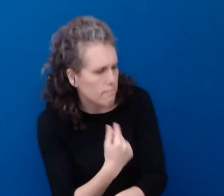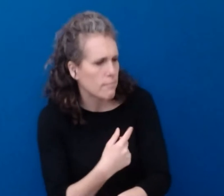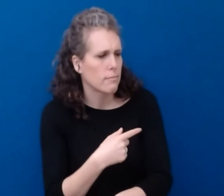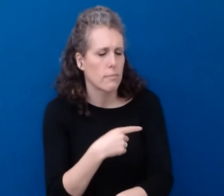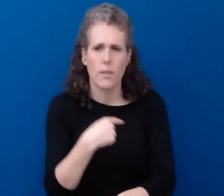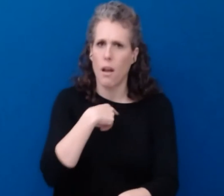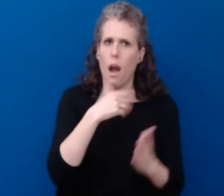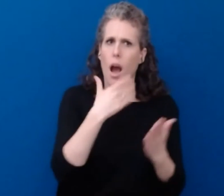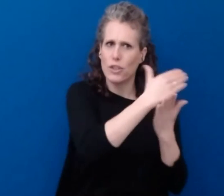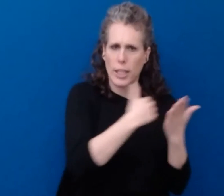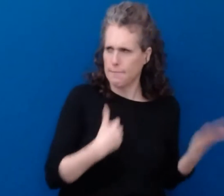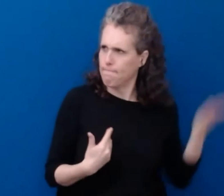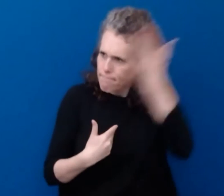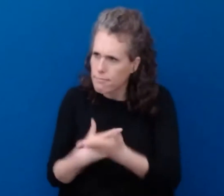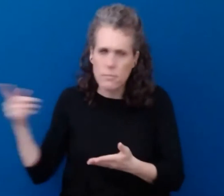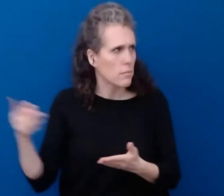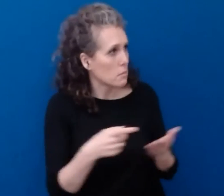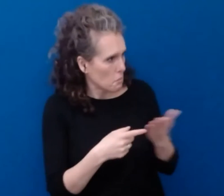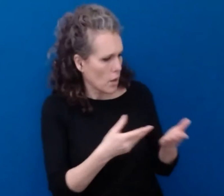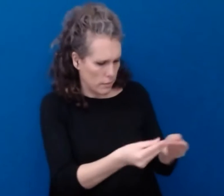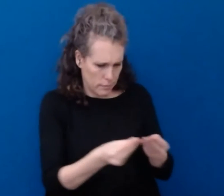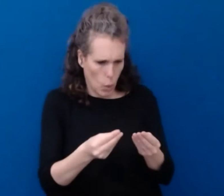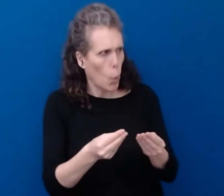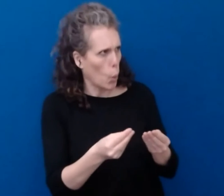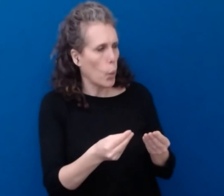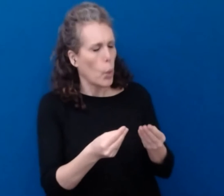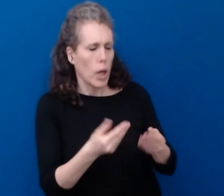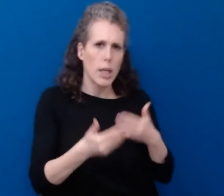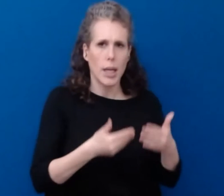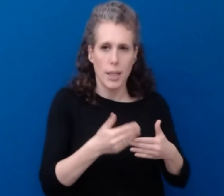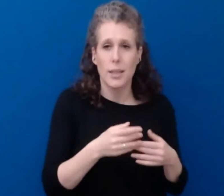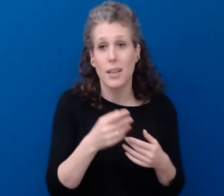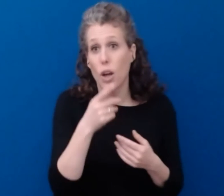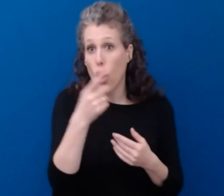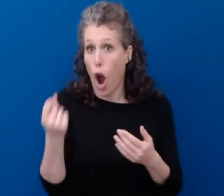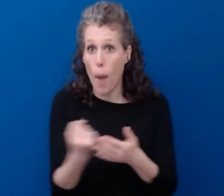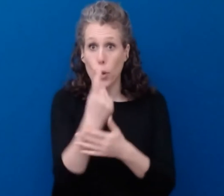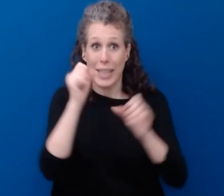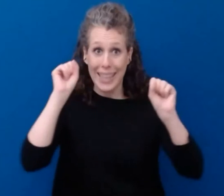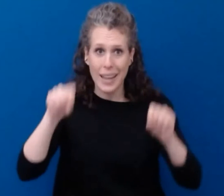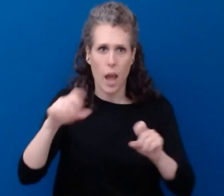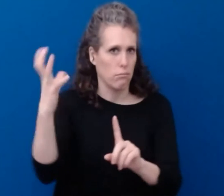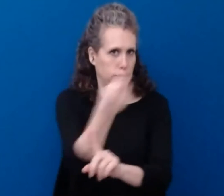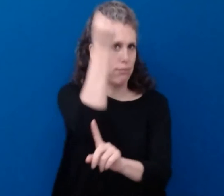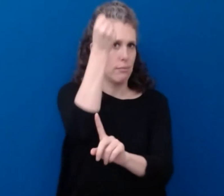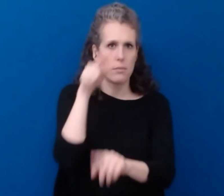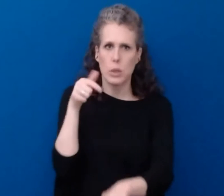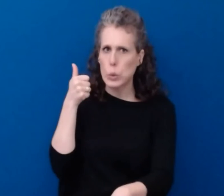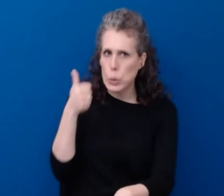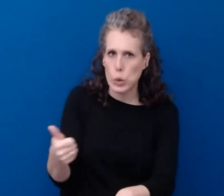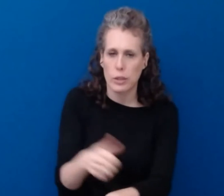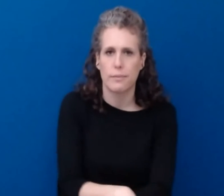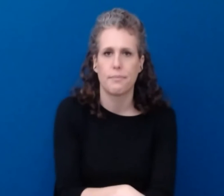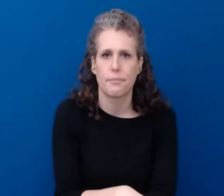we need to look at this. So if you have the opportunity, it's really good. Yeah. I still think it's a very good